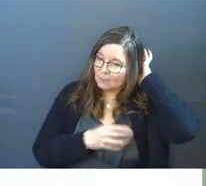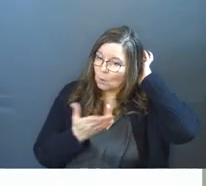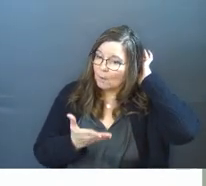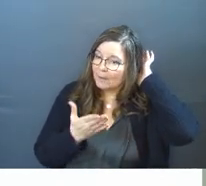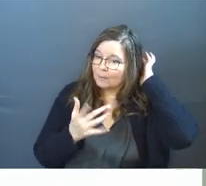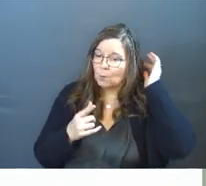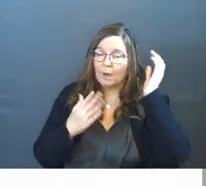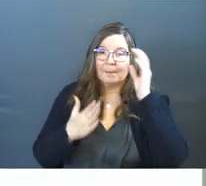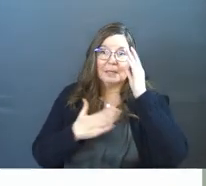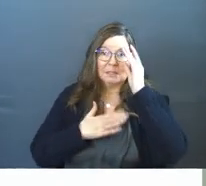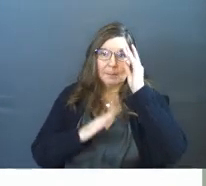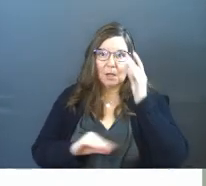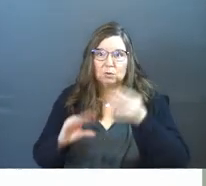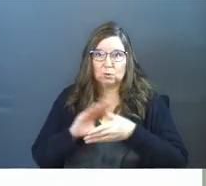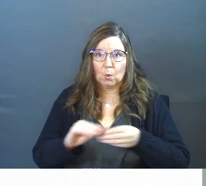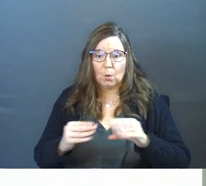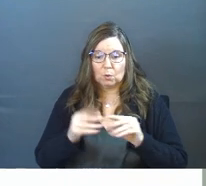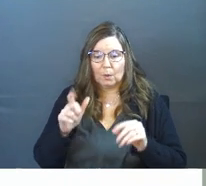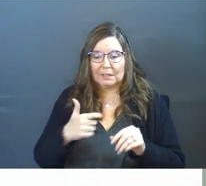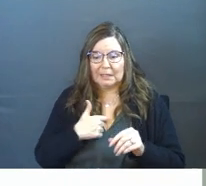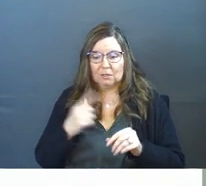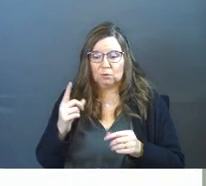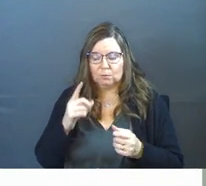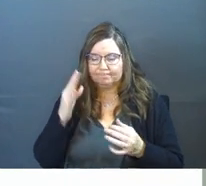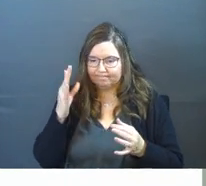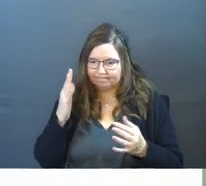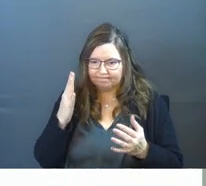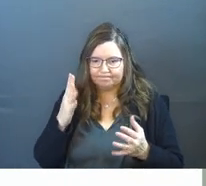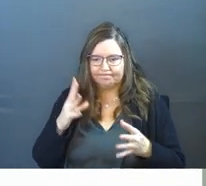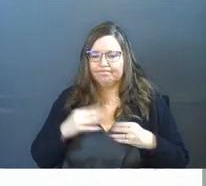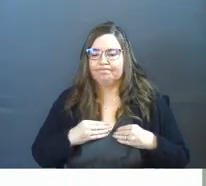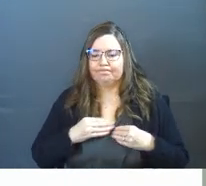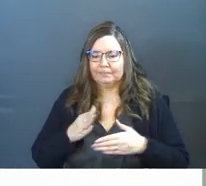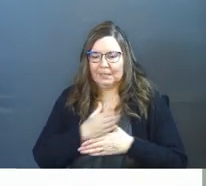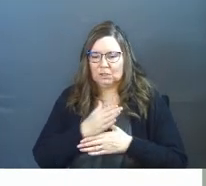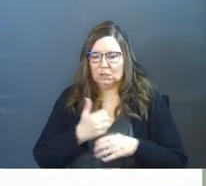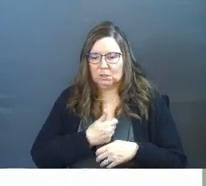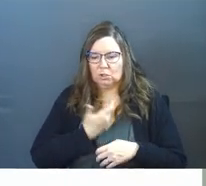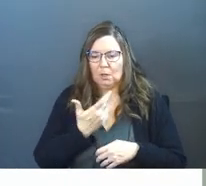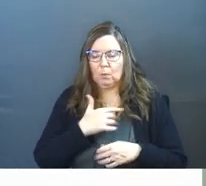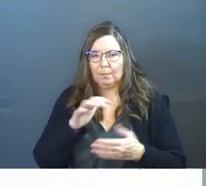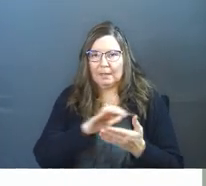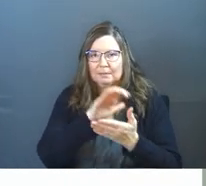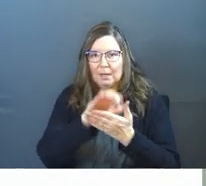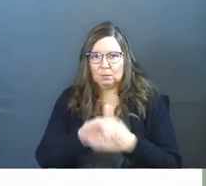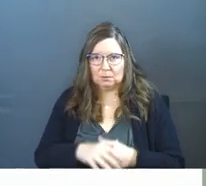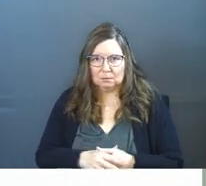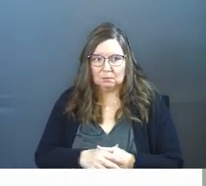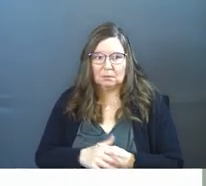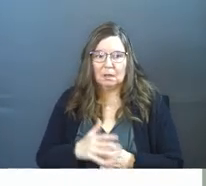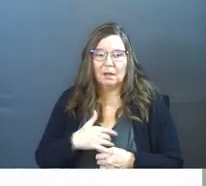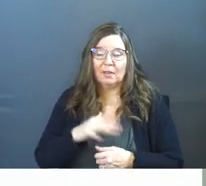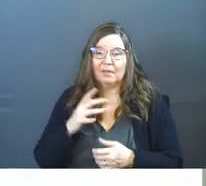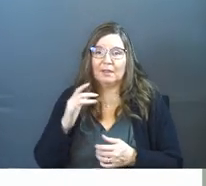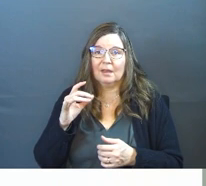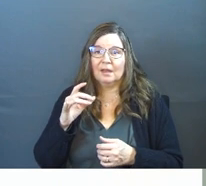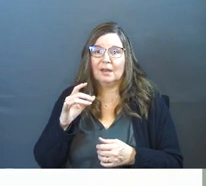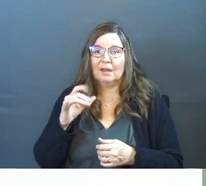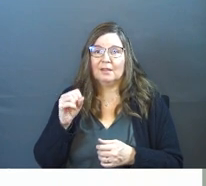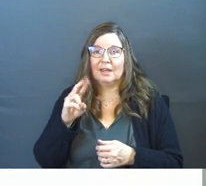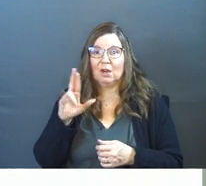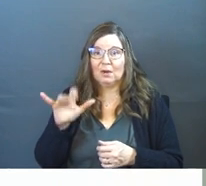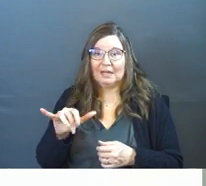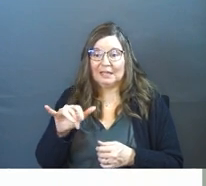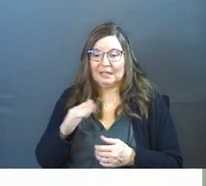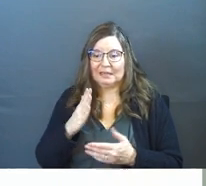Or maybe it's what parts of my story do I need to come to terms with and share with my spouse? The irony of parts of my